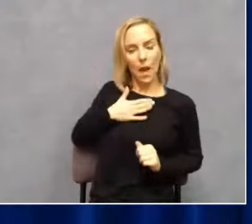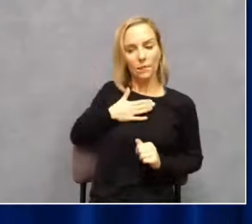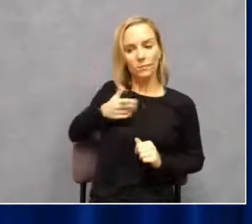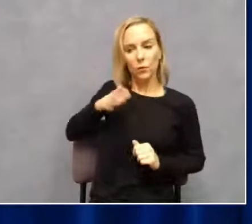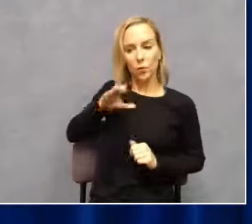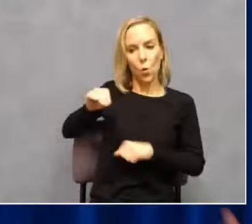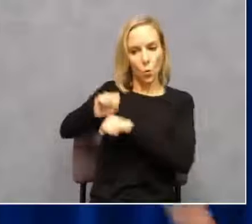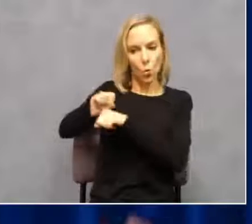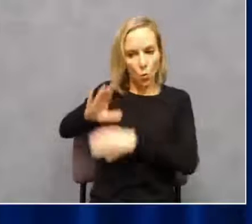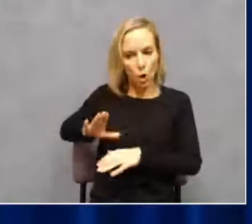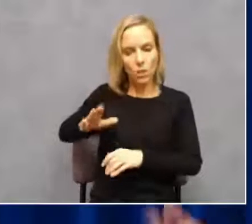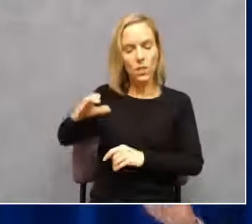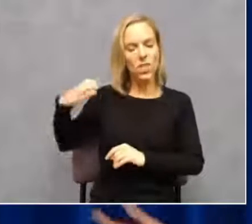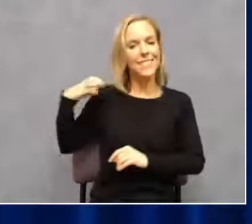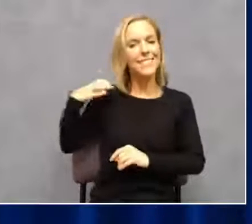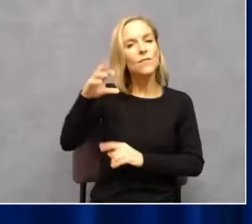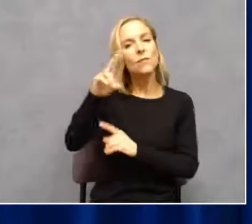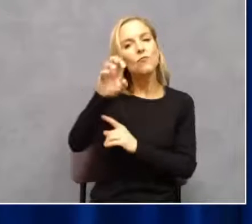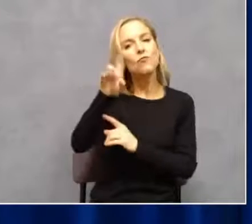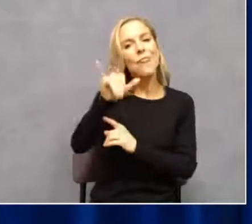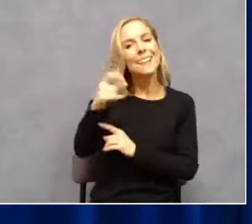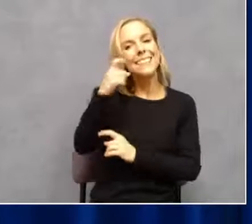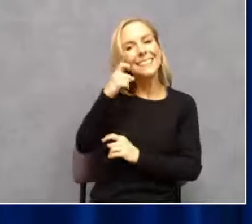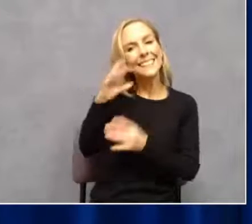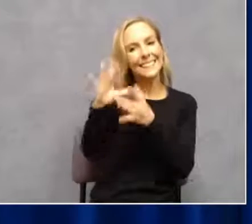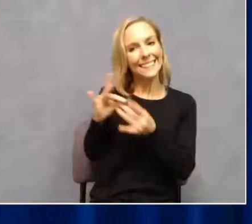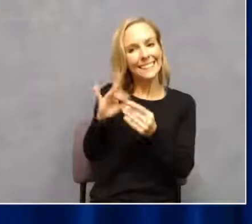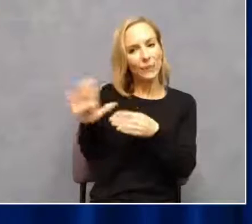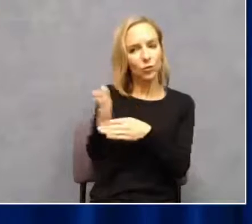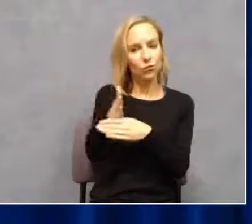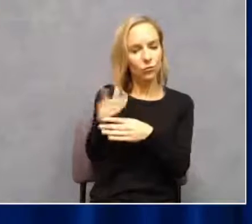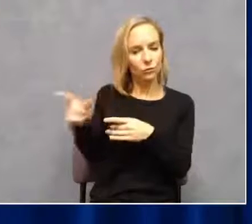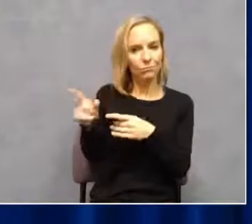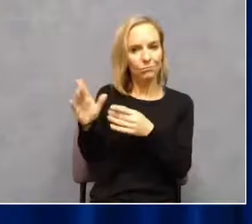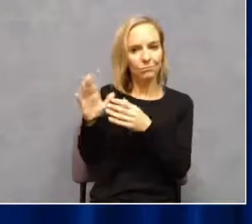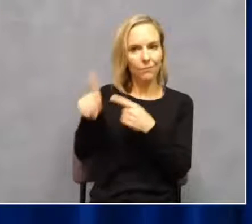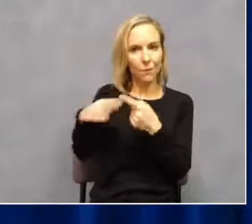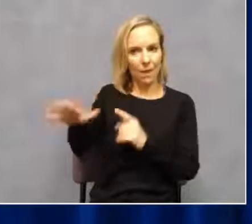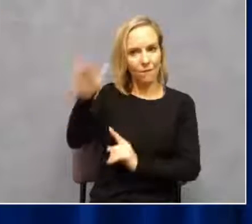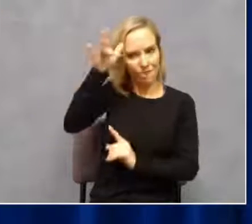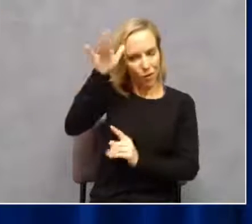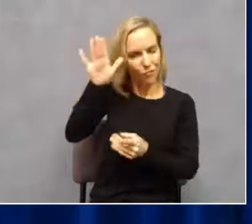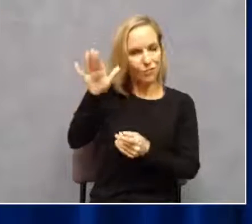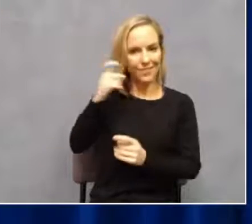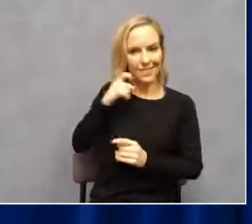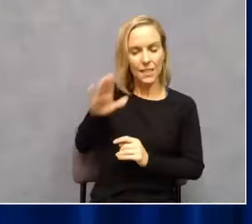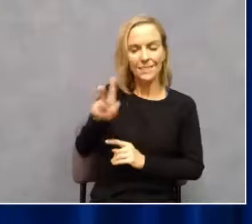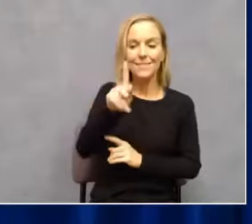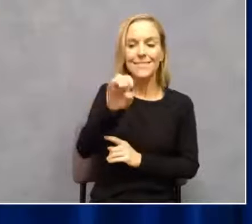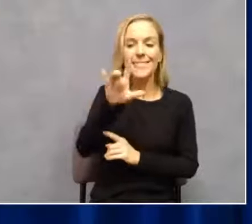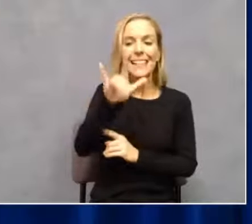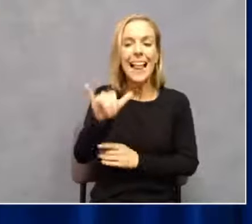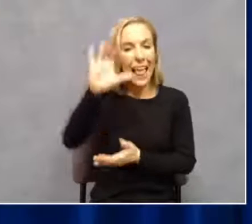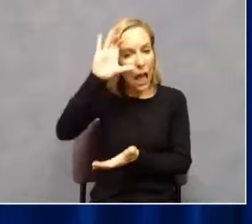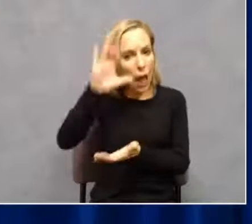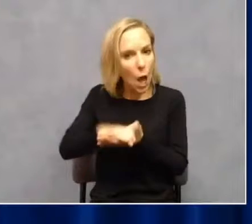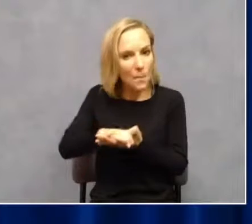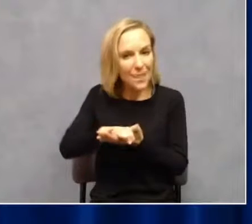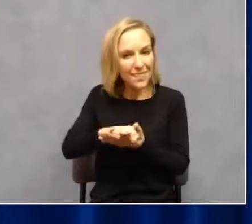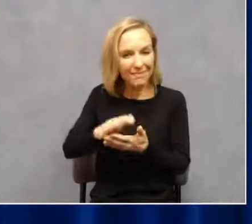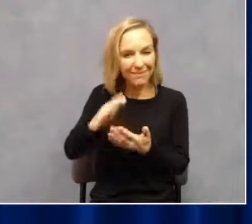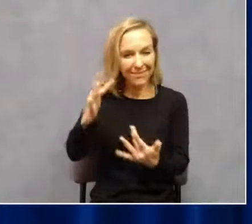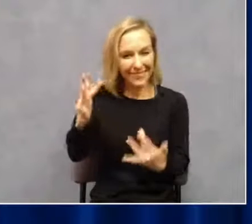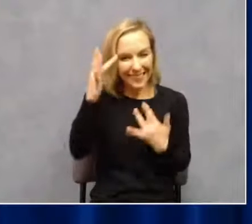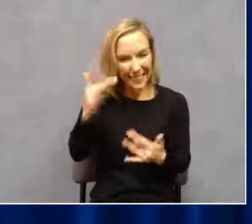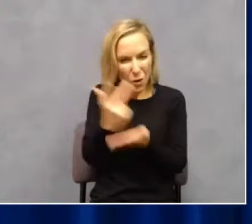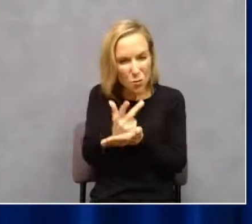personal story. Rocky told a story about his father earlier in this journey. Kelly's husband has been sick for 3 weeks. This is